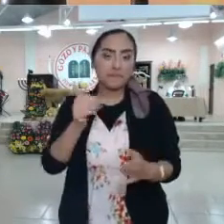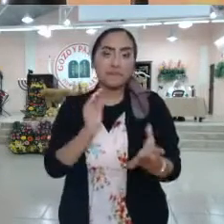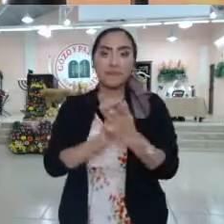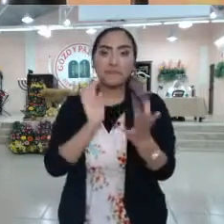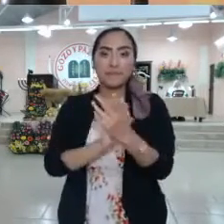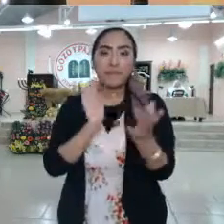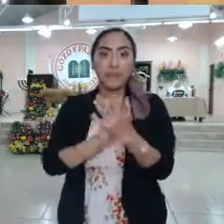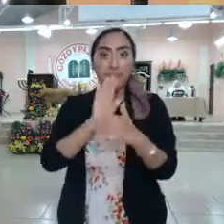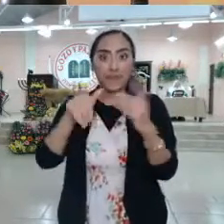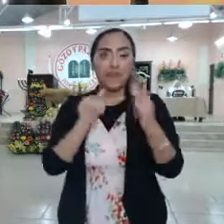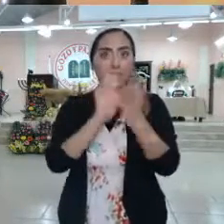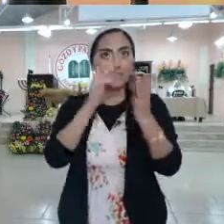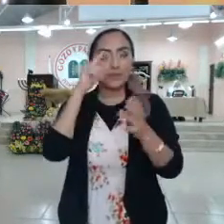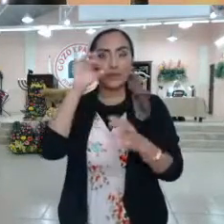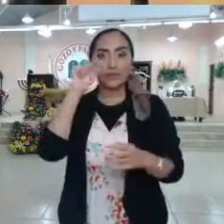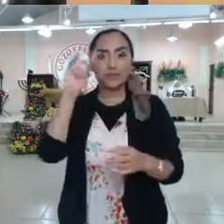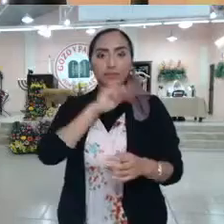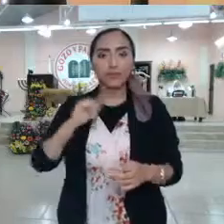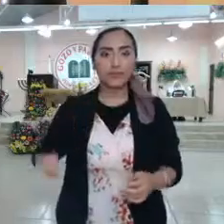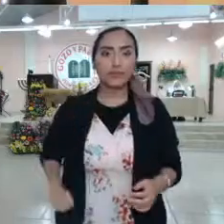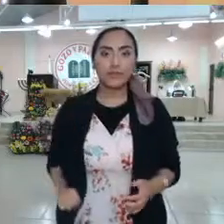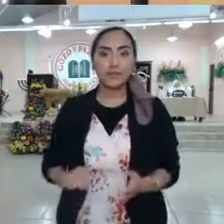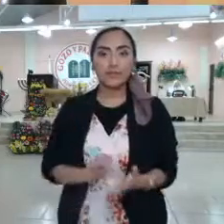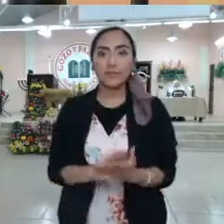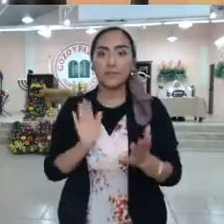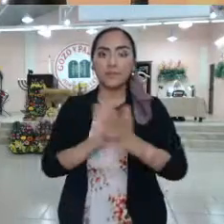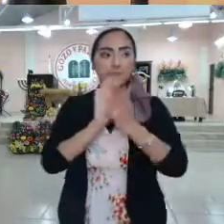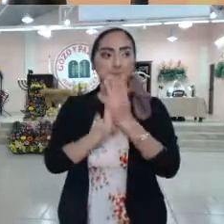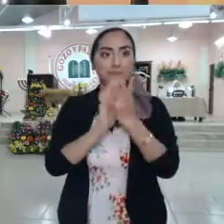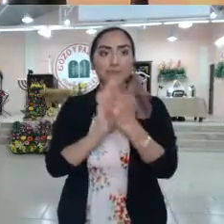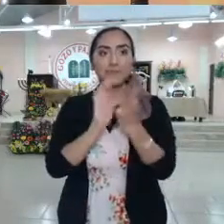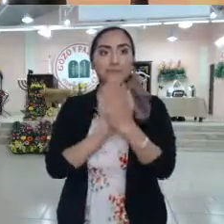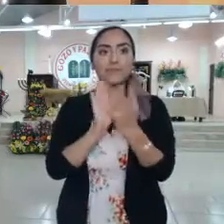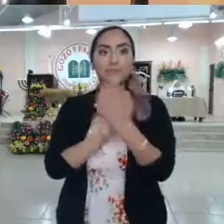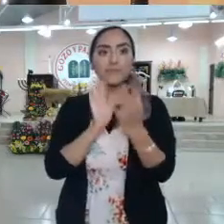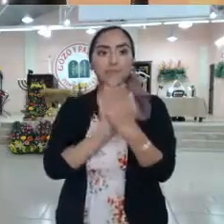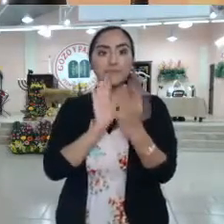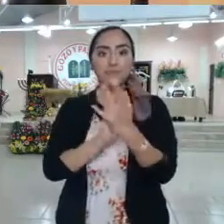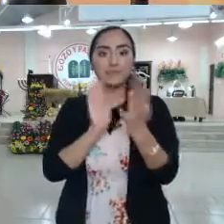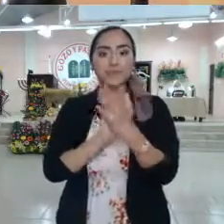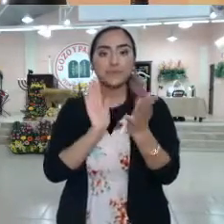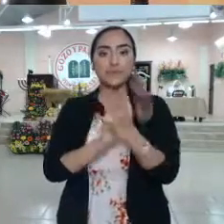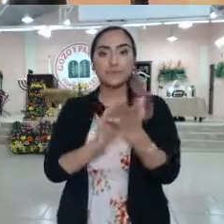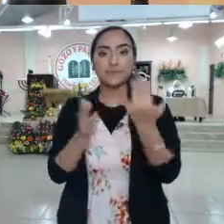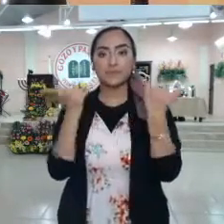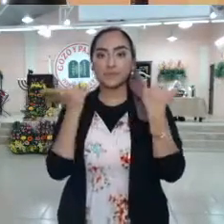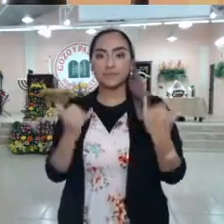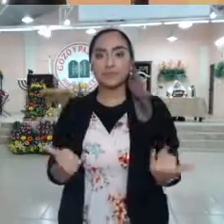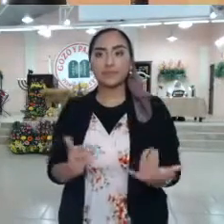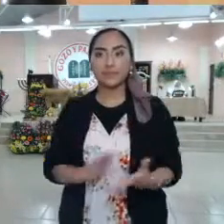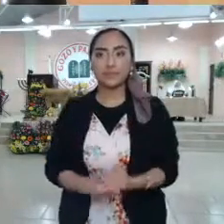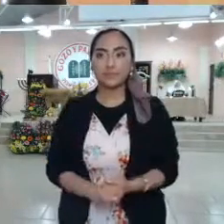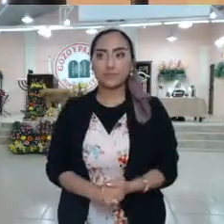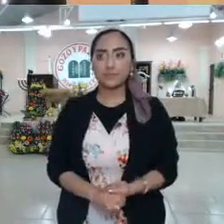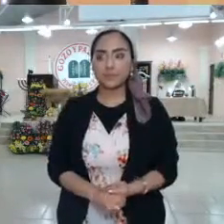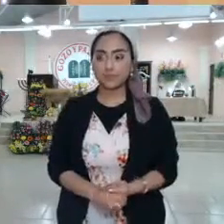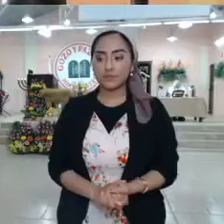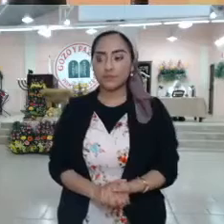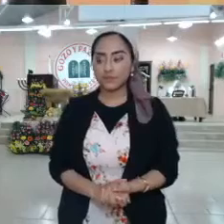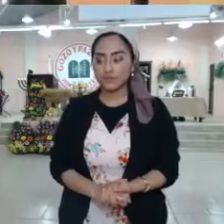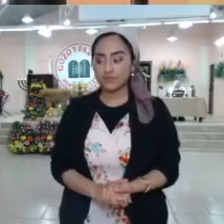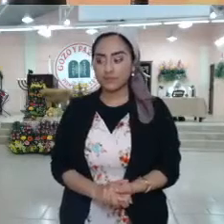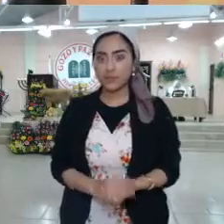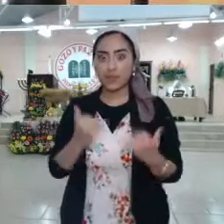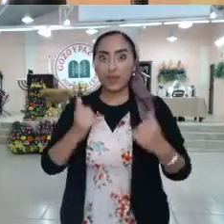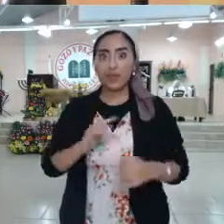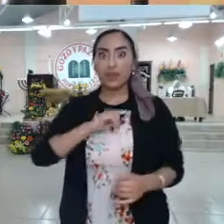Para Hallelujah. Well, all glory will come to Yahshua HaMashiach. Ahora te toca a ti. Now it's Te your va a turn. tocar.